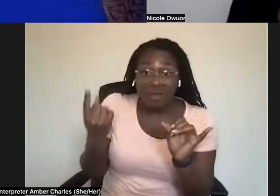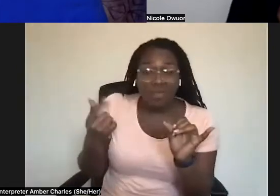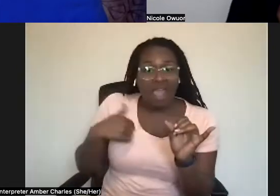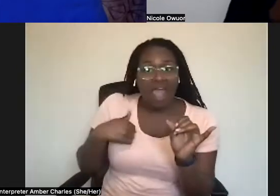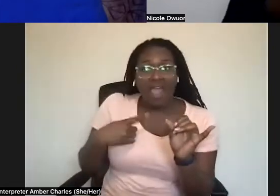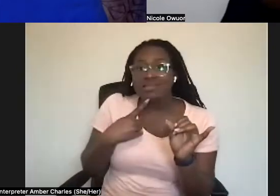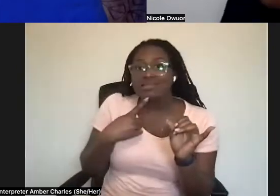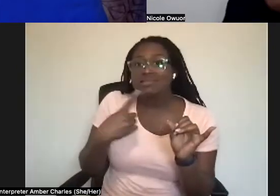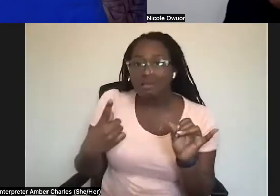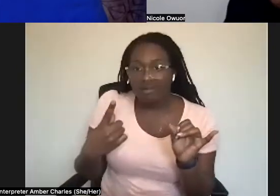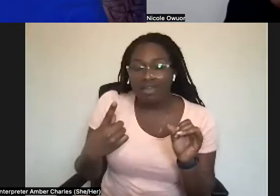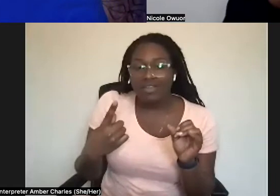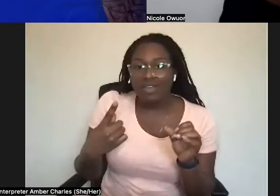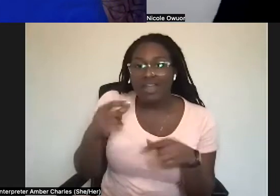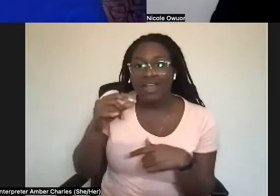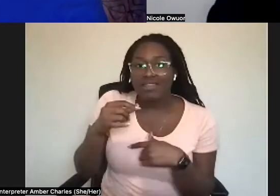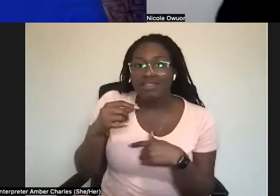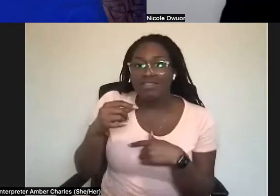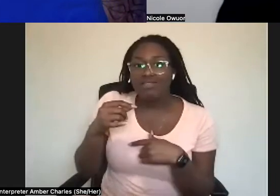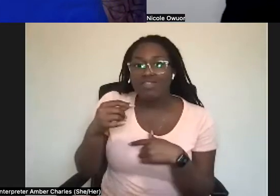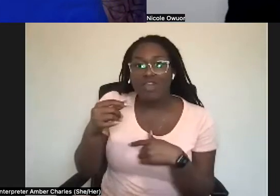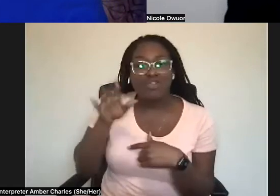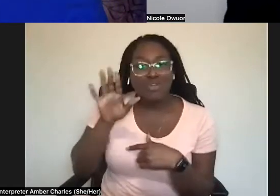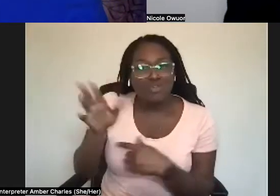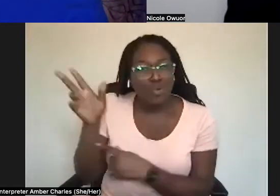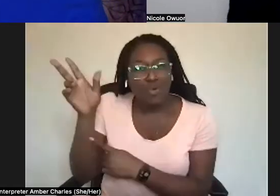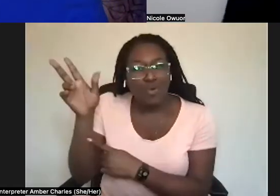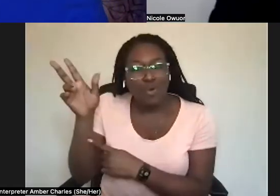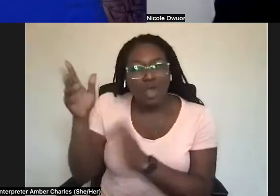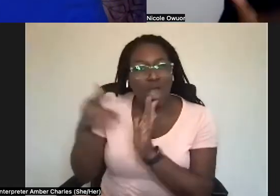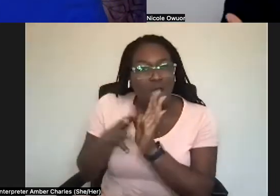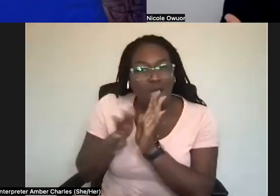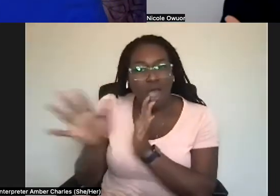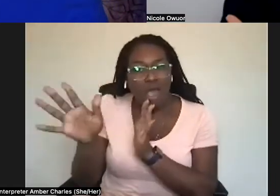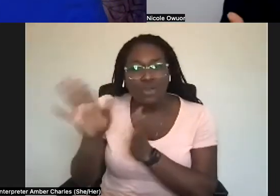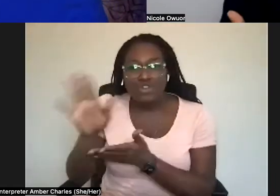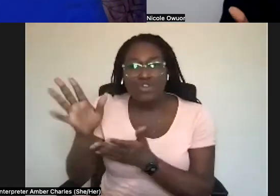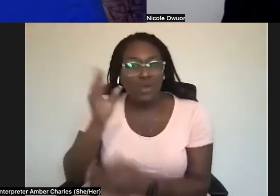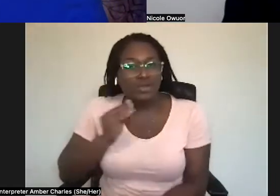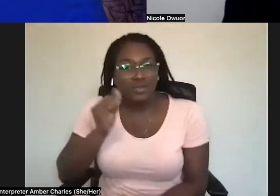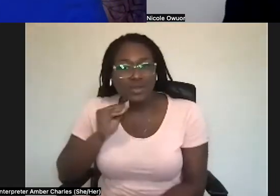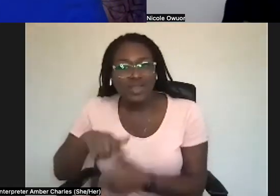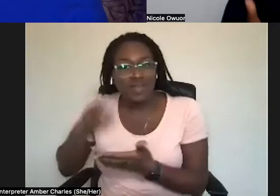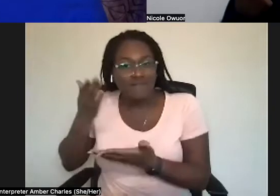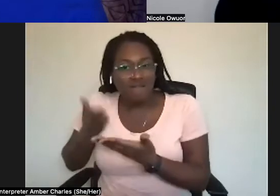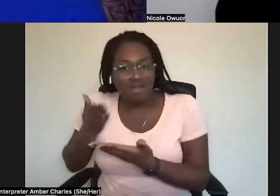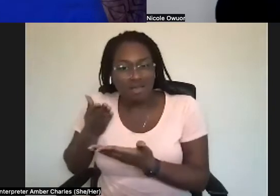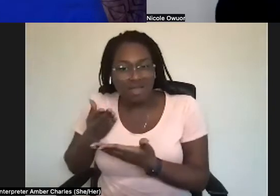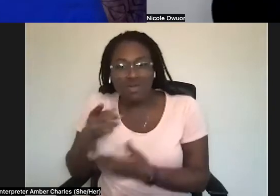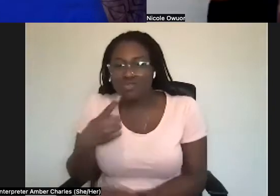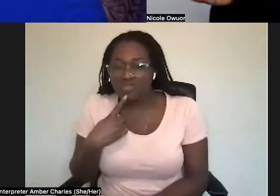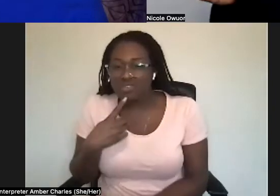said that reverberated against your experience to validate what you said,